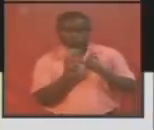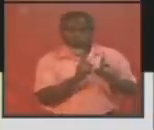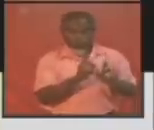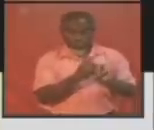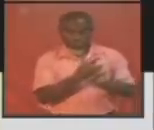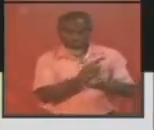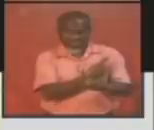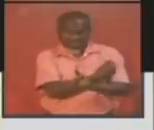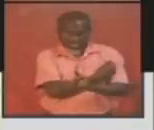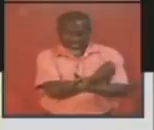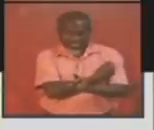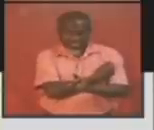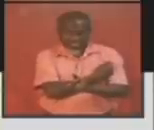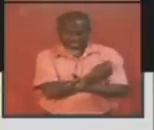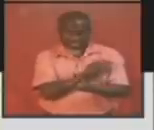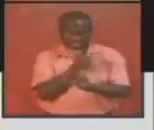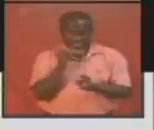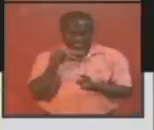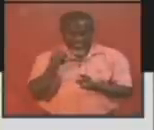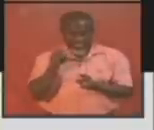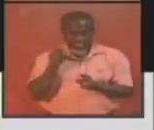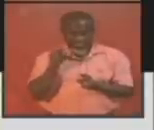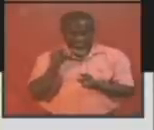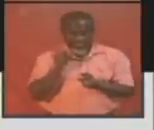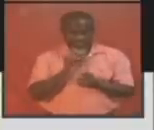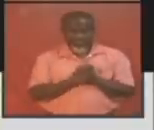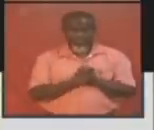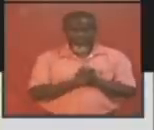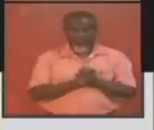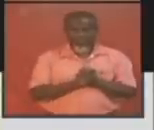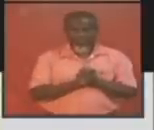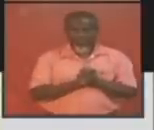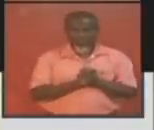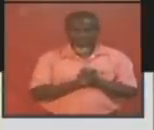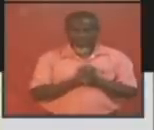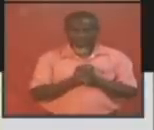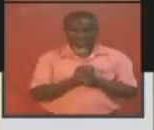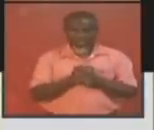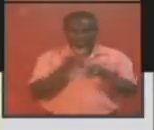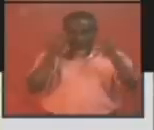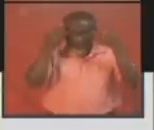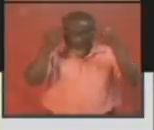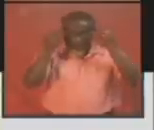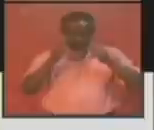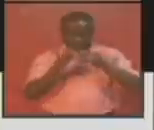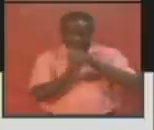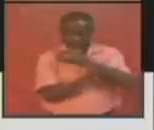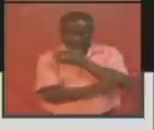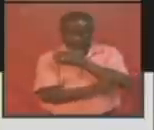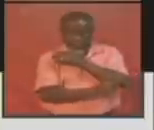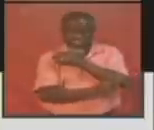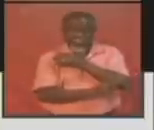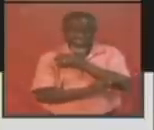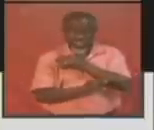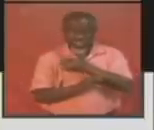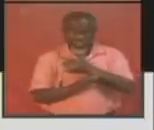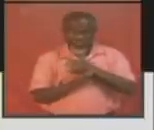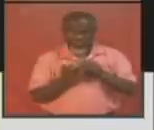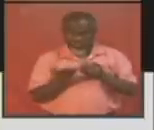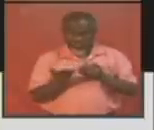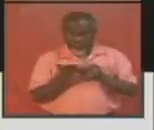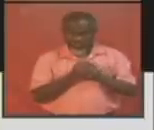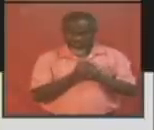of Foreign Affairs, could you say whether, as a position of foreign policy, whether Trinidad and Tobago would